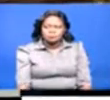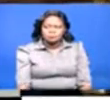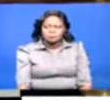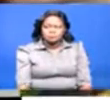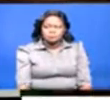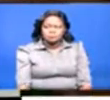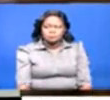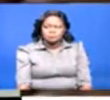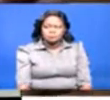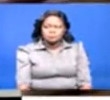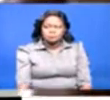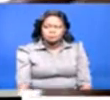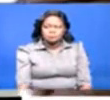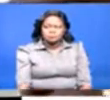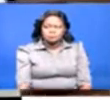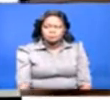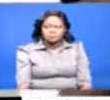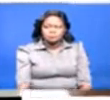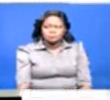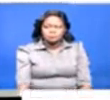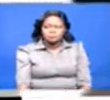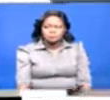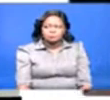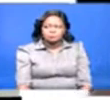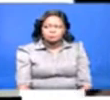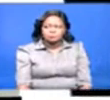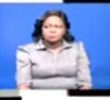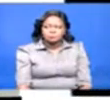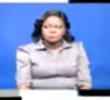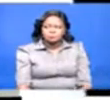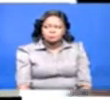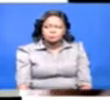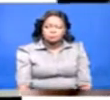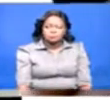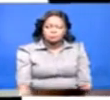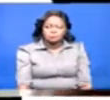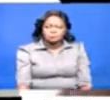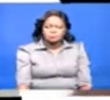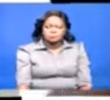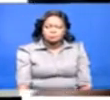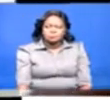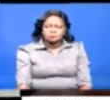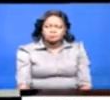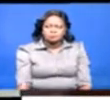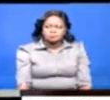Oh,